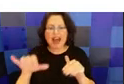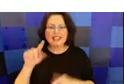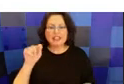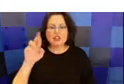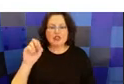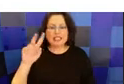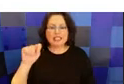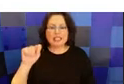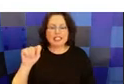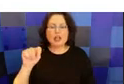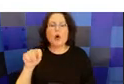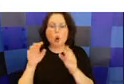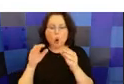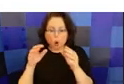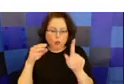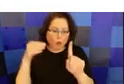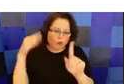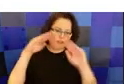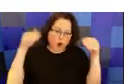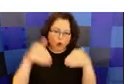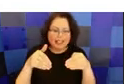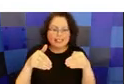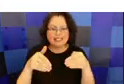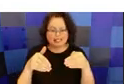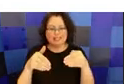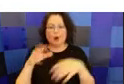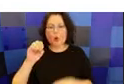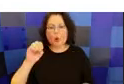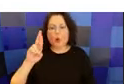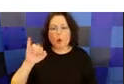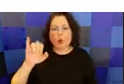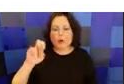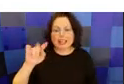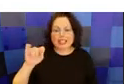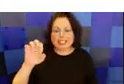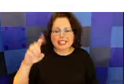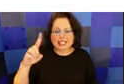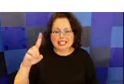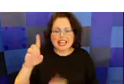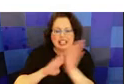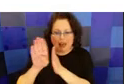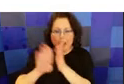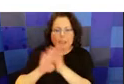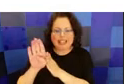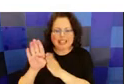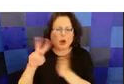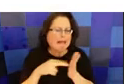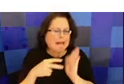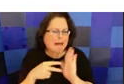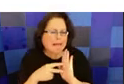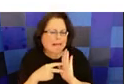Station Square. And the general definition we use for transit-oriented development is